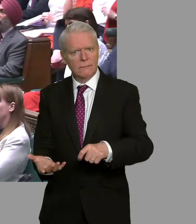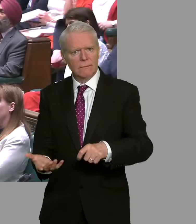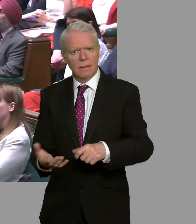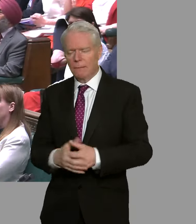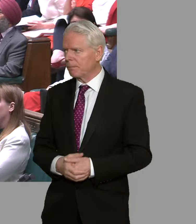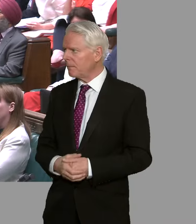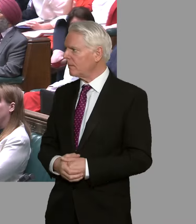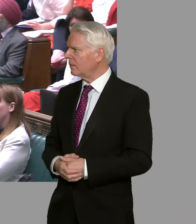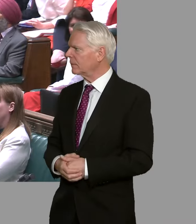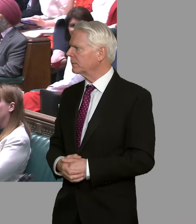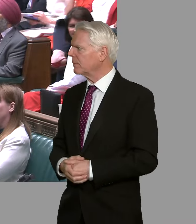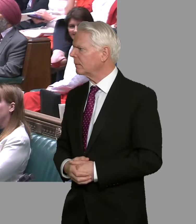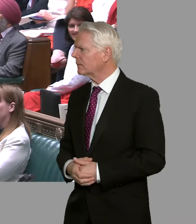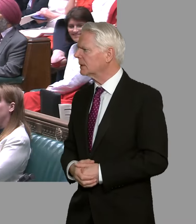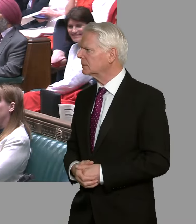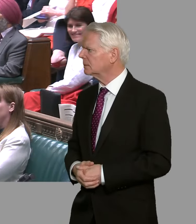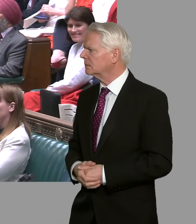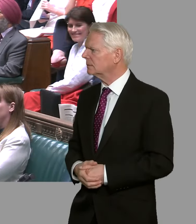Mr. Speaker,